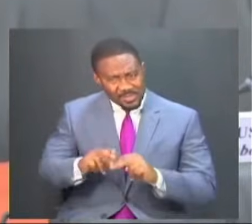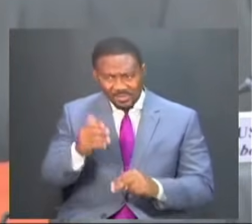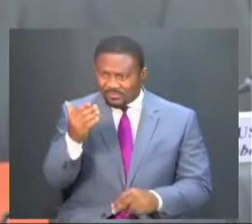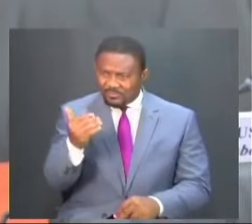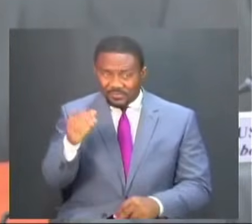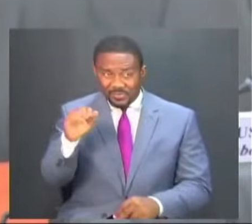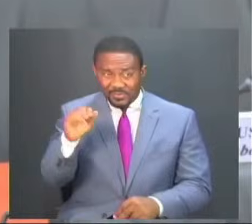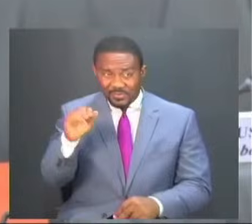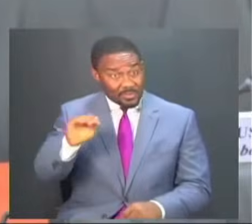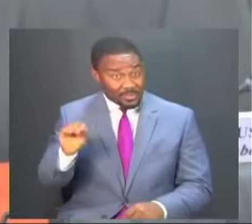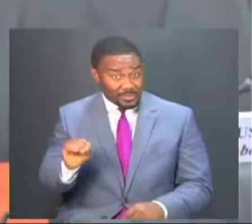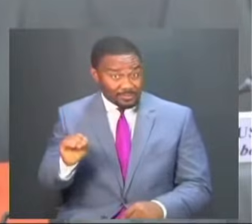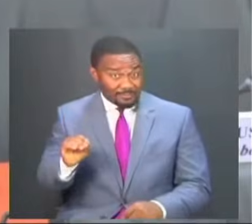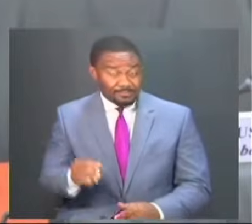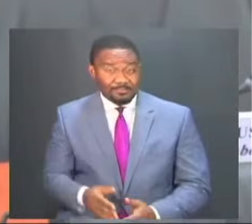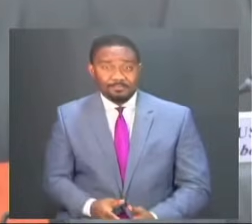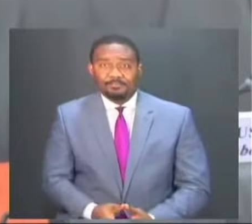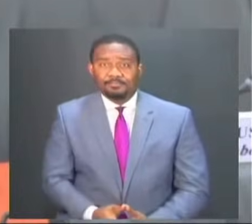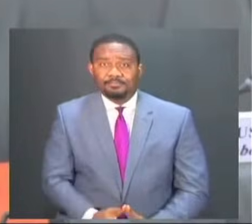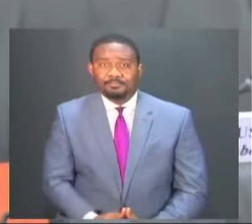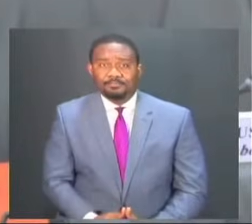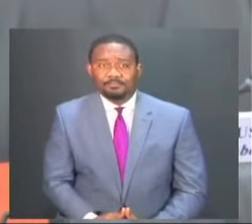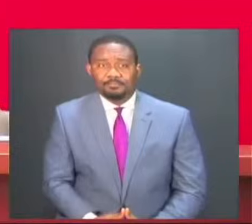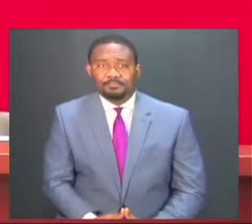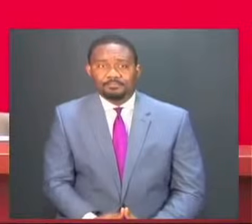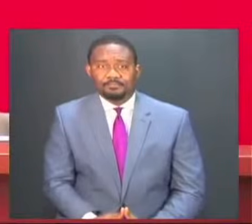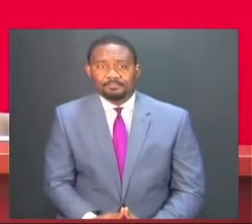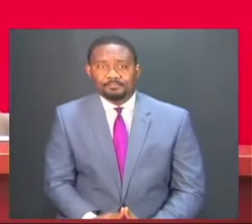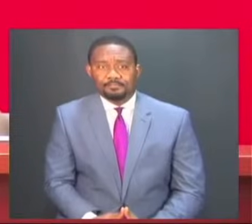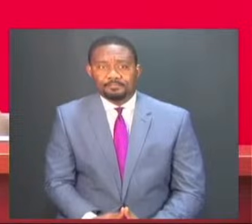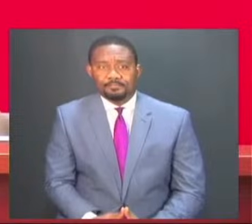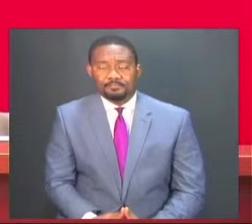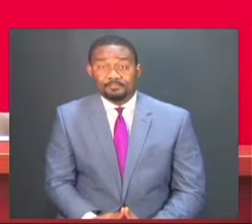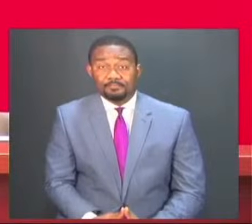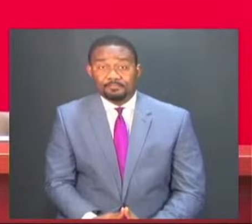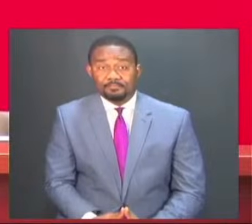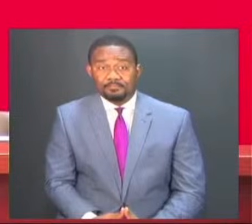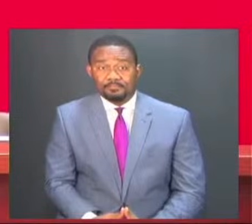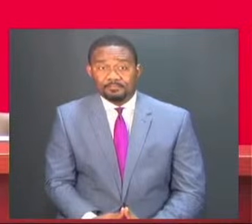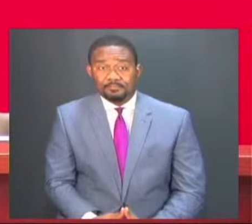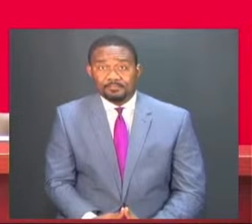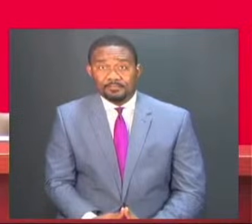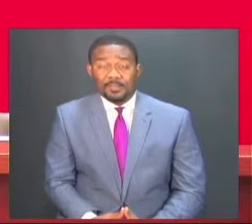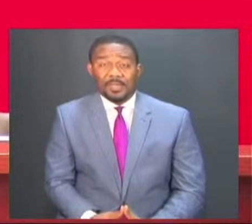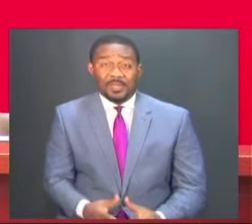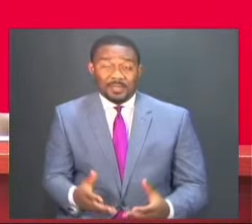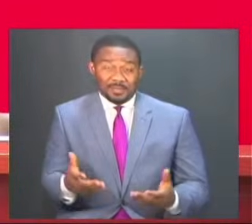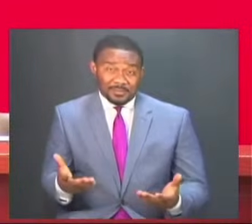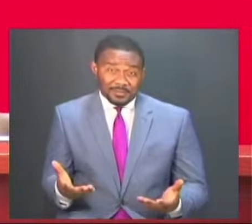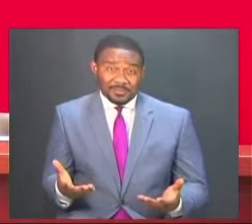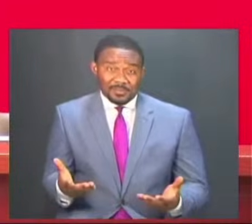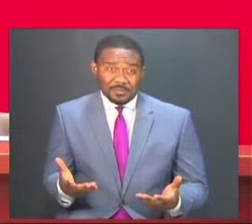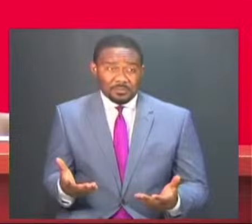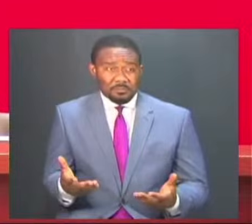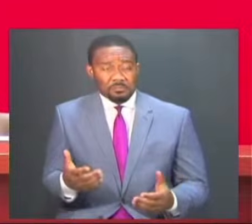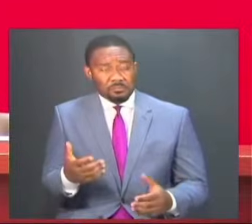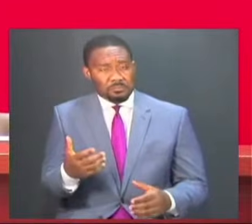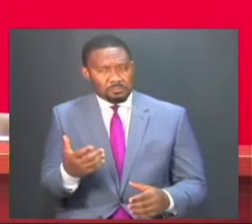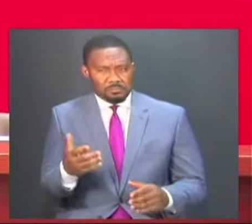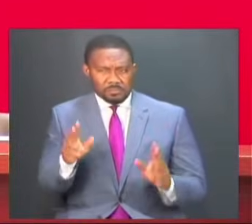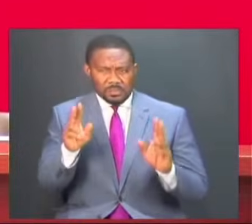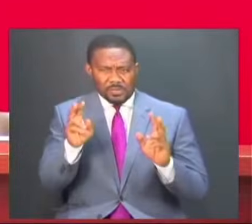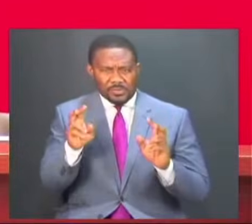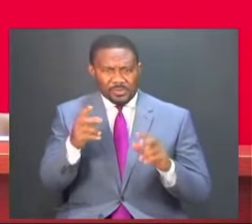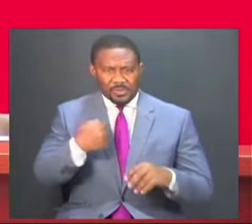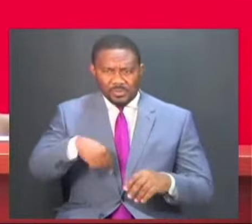few words, Members, support the idea that they are based on the phrase that we are happy that the agreement is